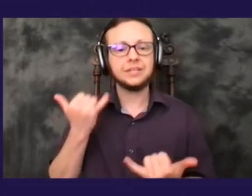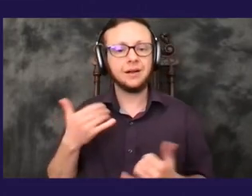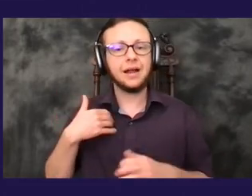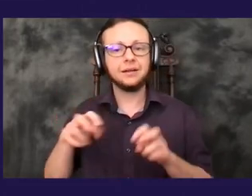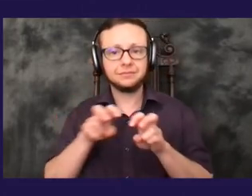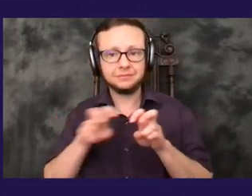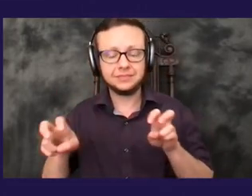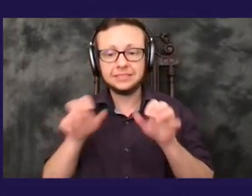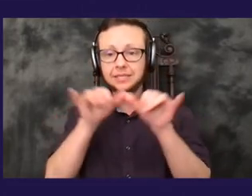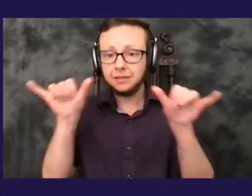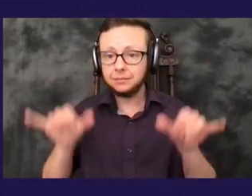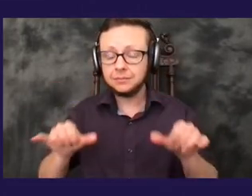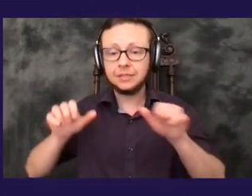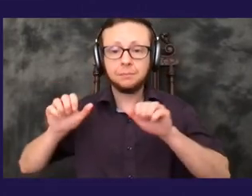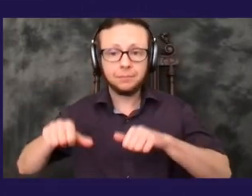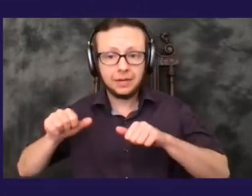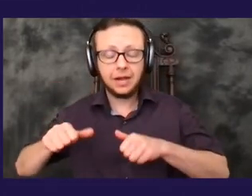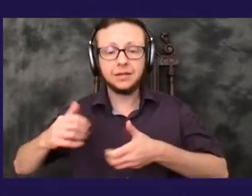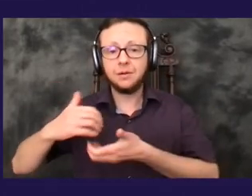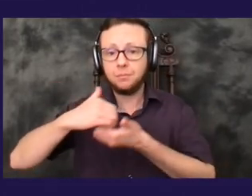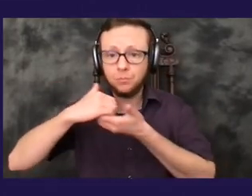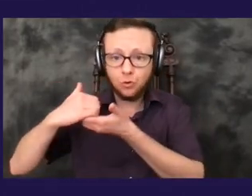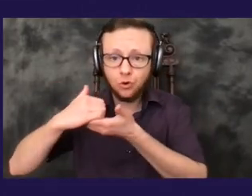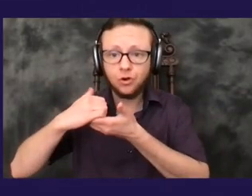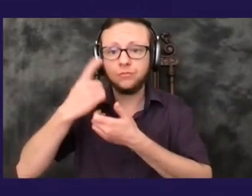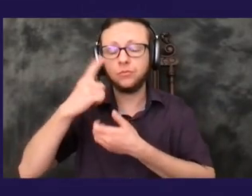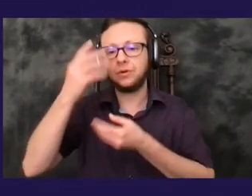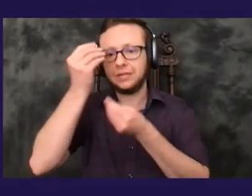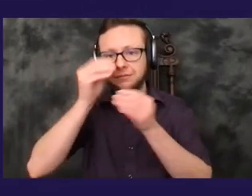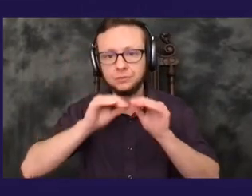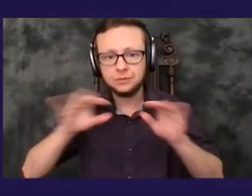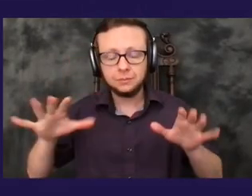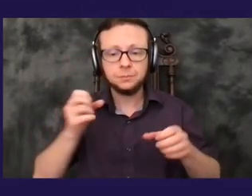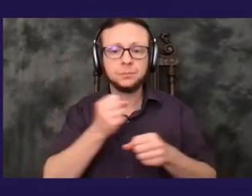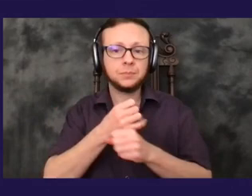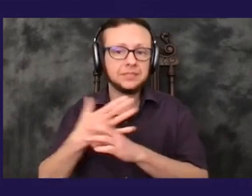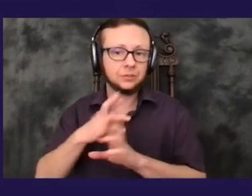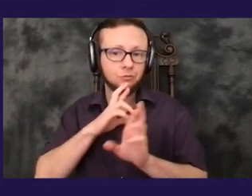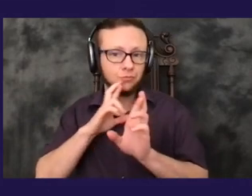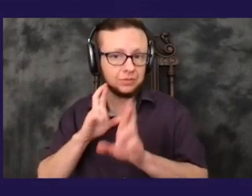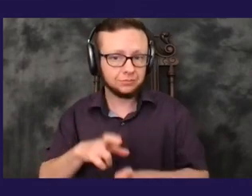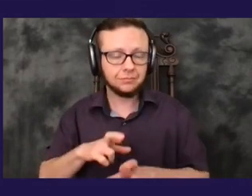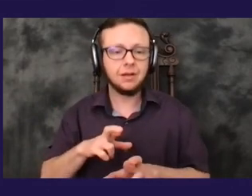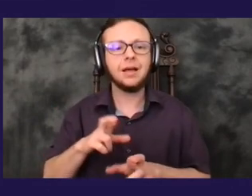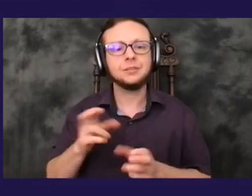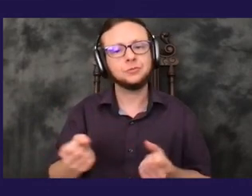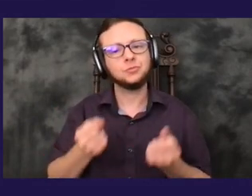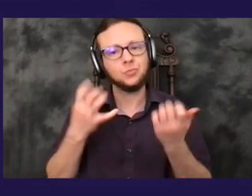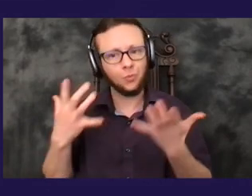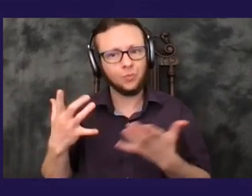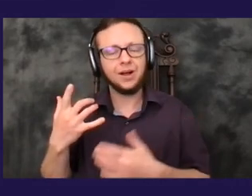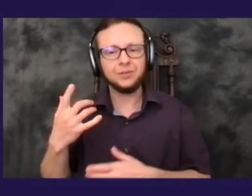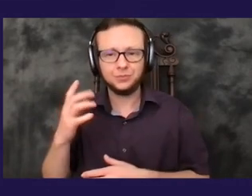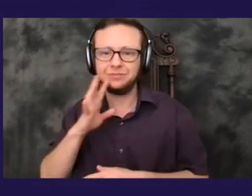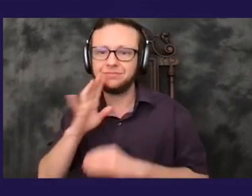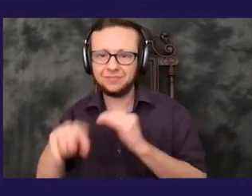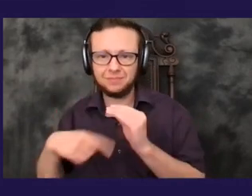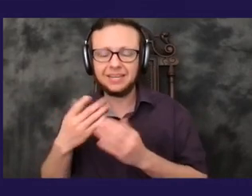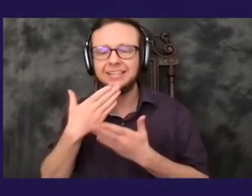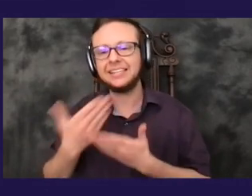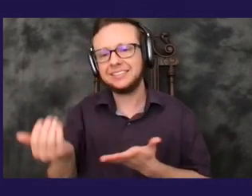and partnerships for infodemic preparedness and response. And that's so much of what we heard about. Thanks again to the panel,